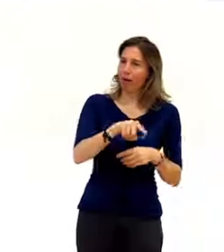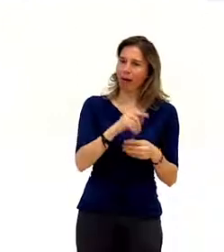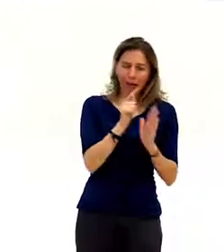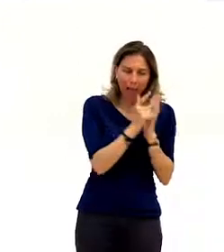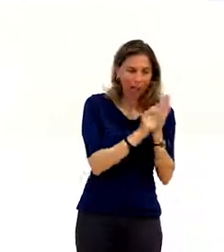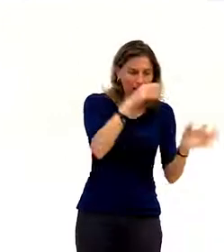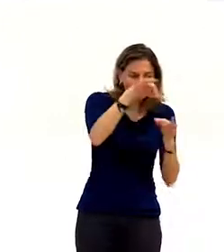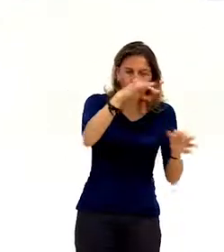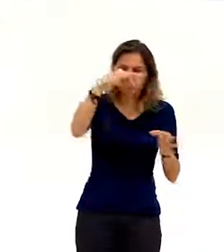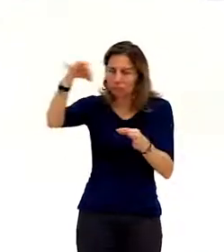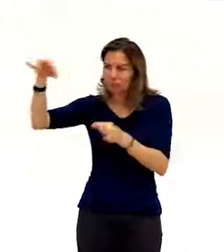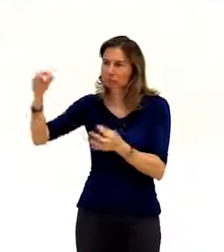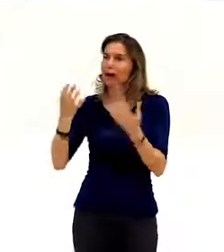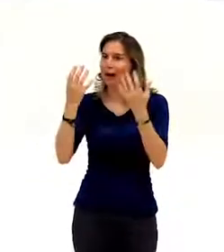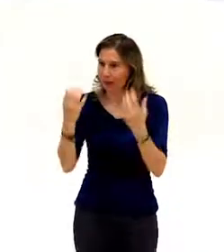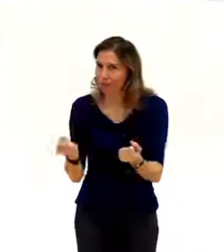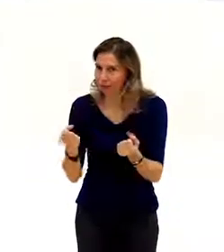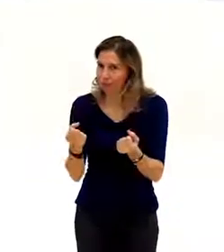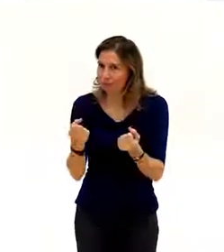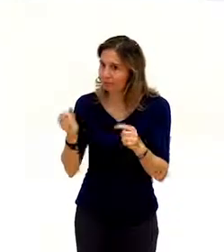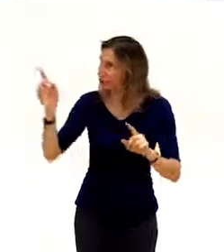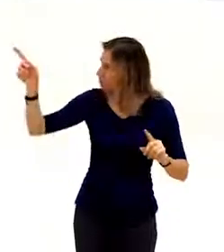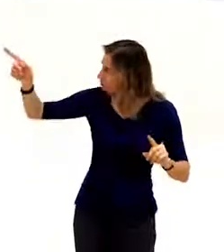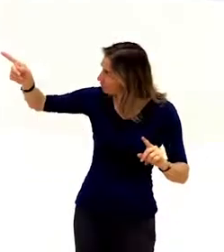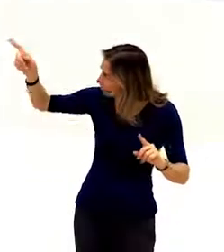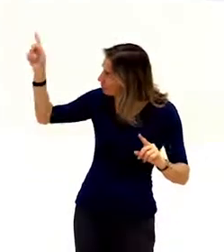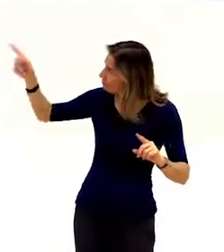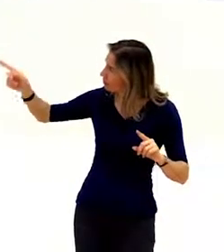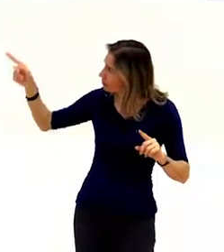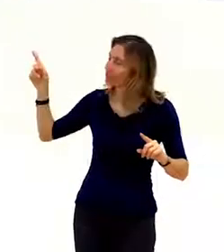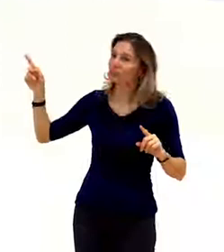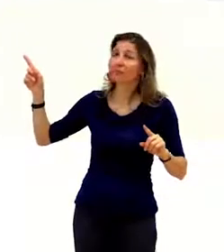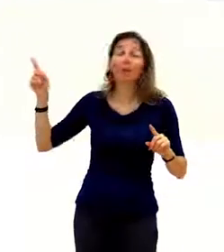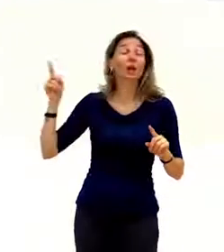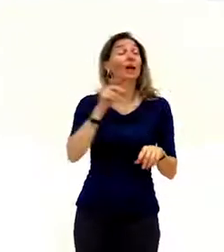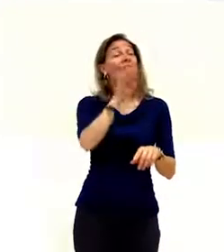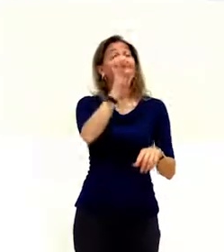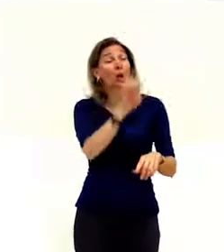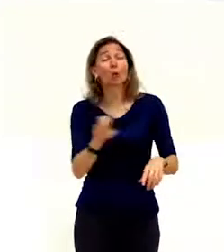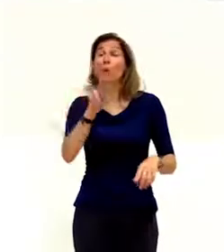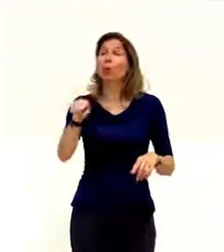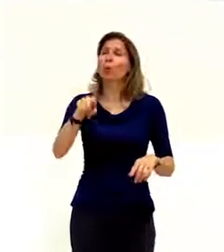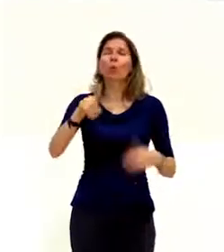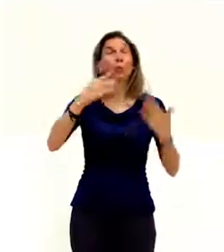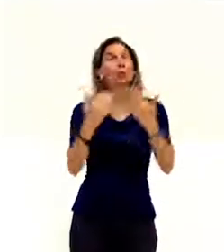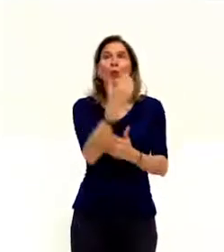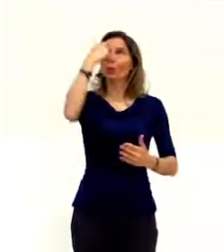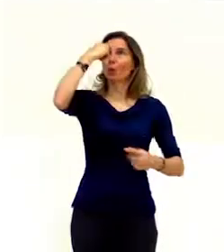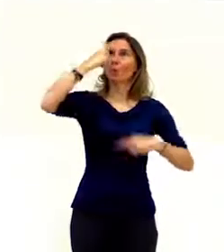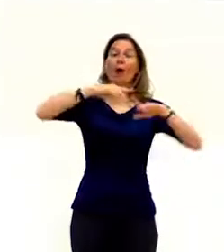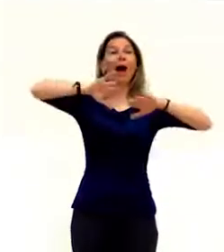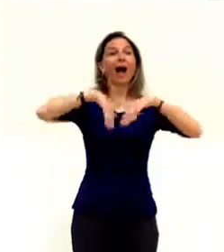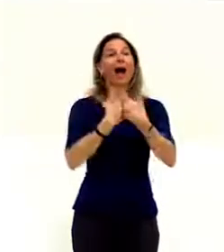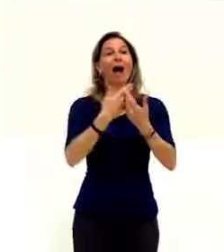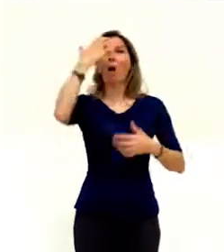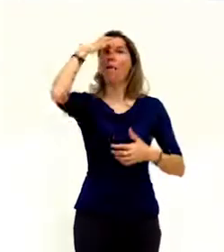bring together the new thinking process of the European Union for delivering public